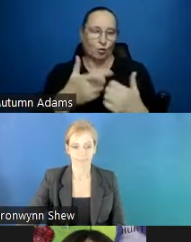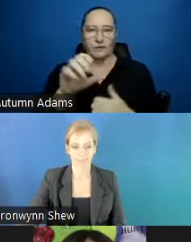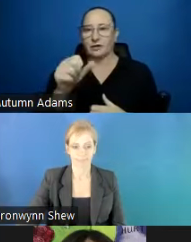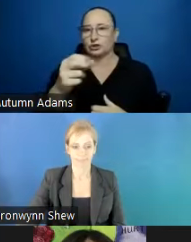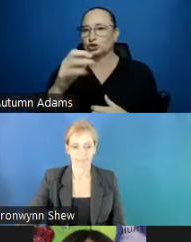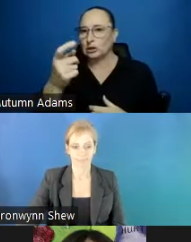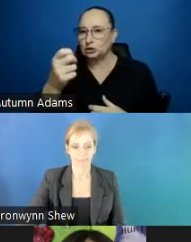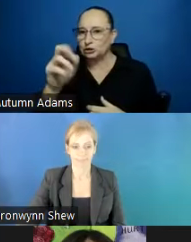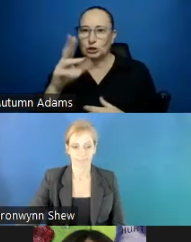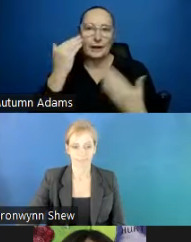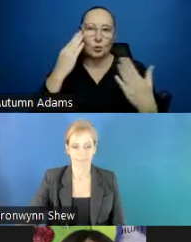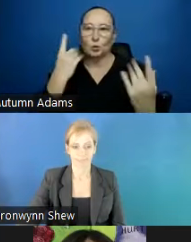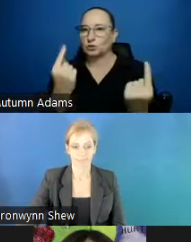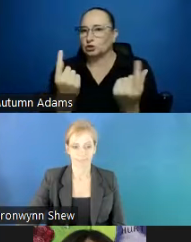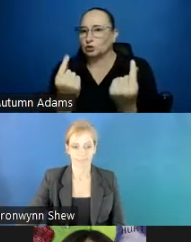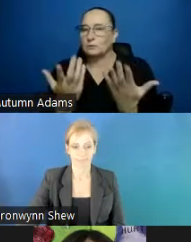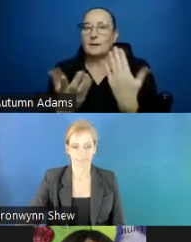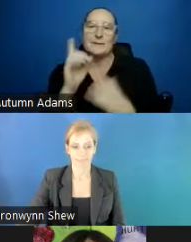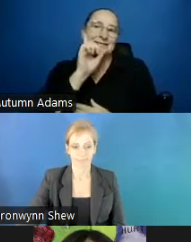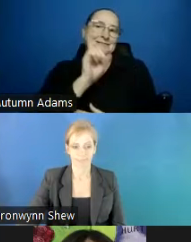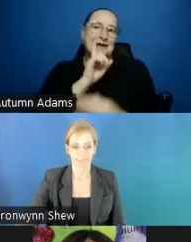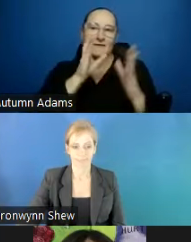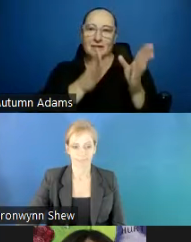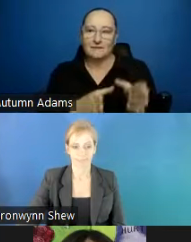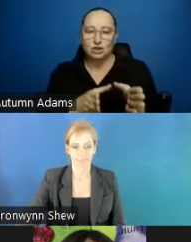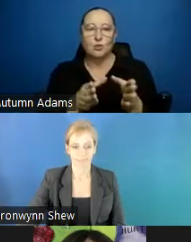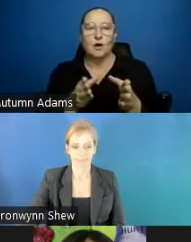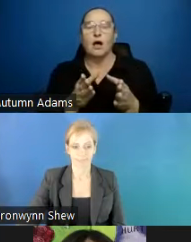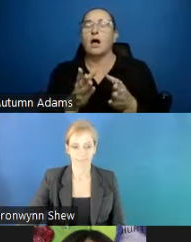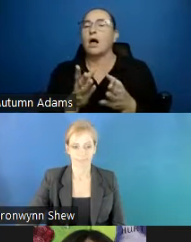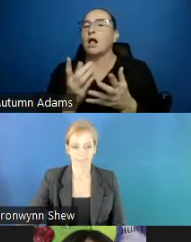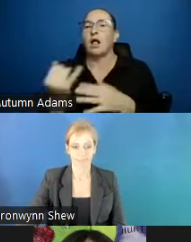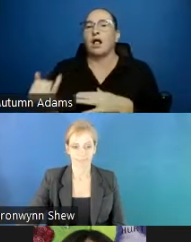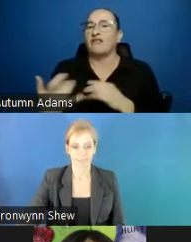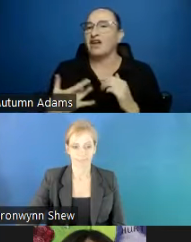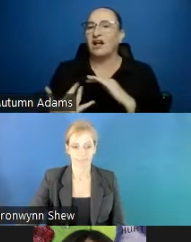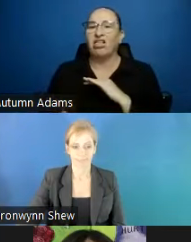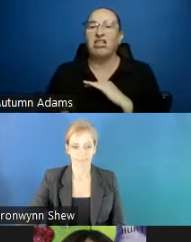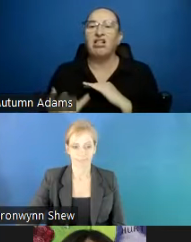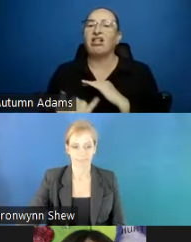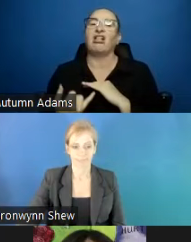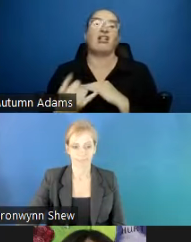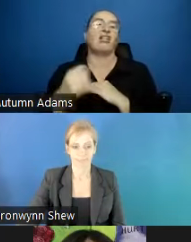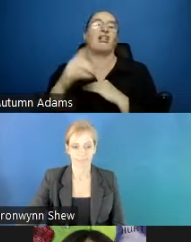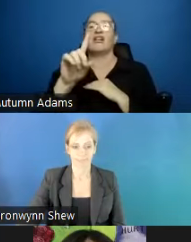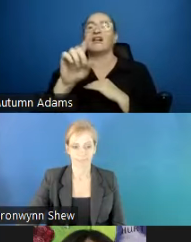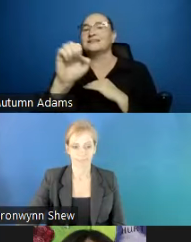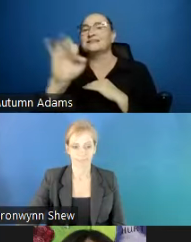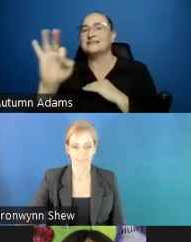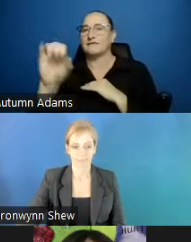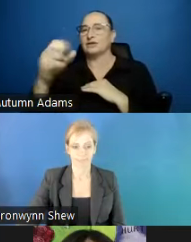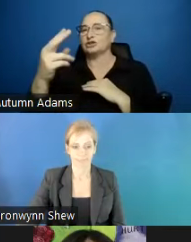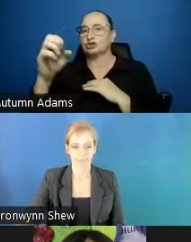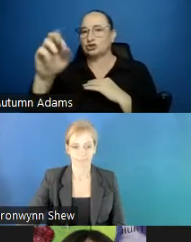what to do. Maybe a deaf individual is feeling left out or unsupported. DeafShare is a great resource to be able to